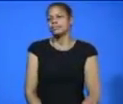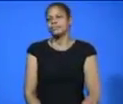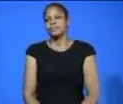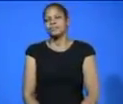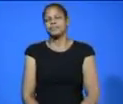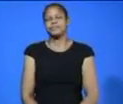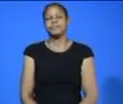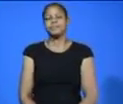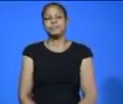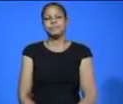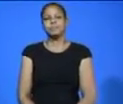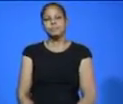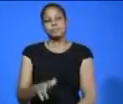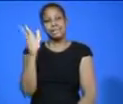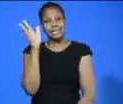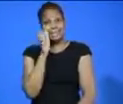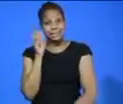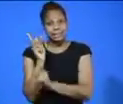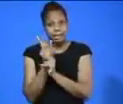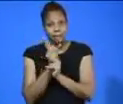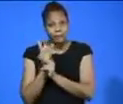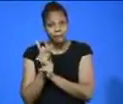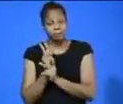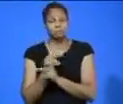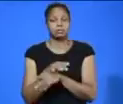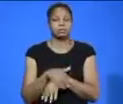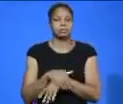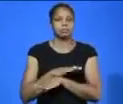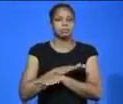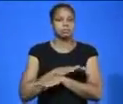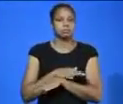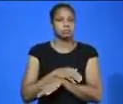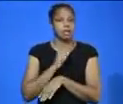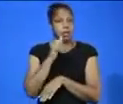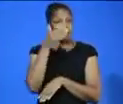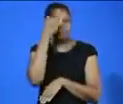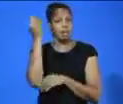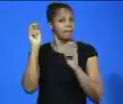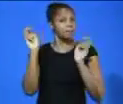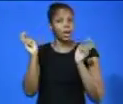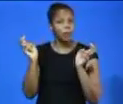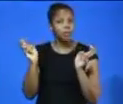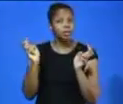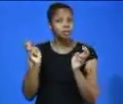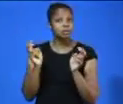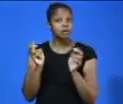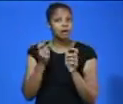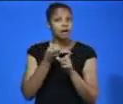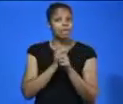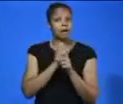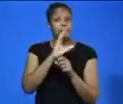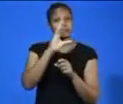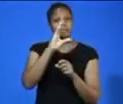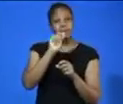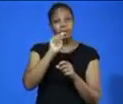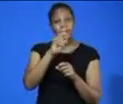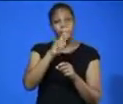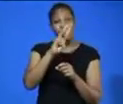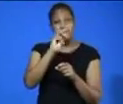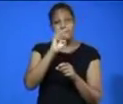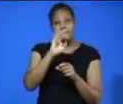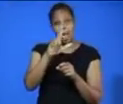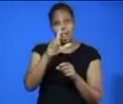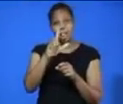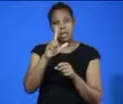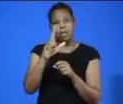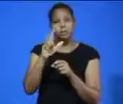Listen to me carefully. I haven't forgotten my subject. From Carmel to the